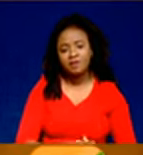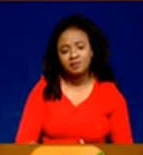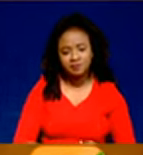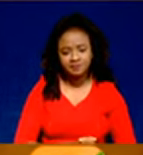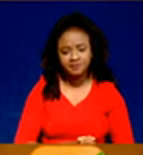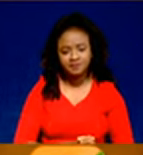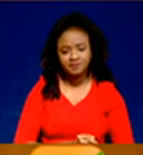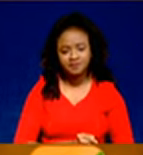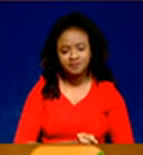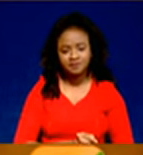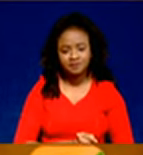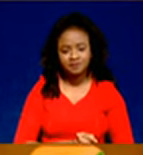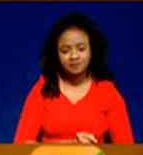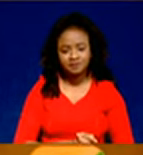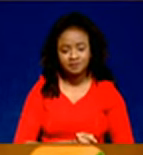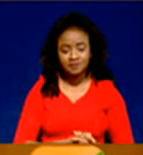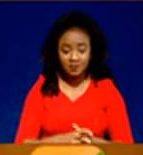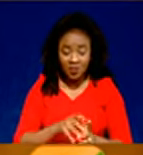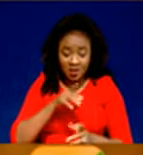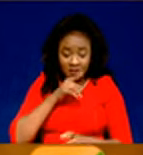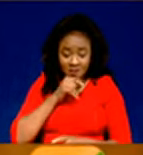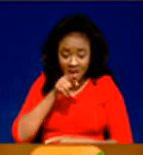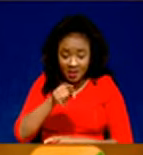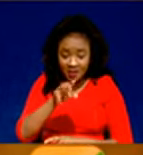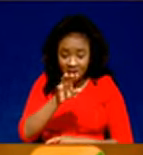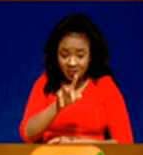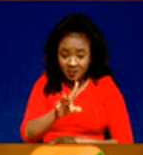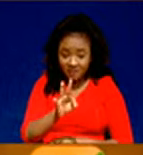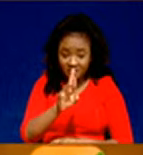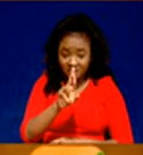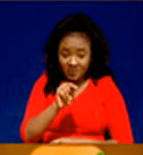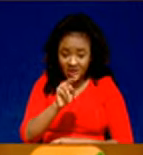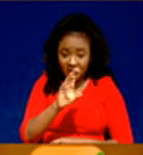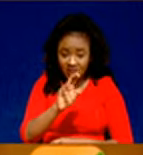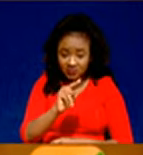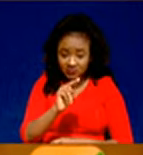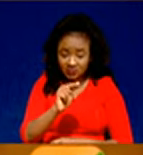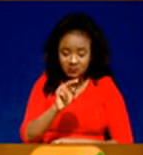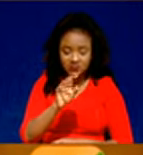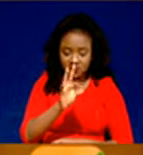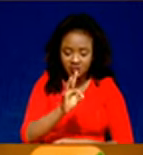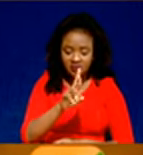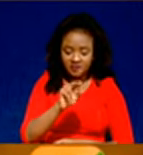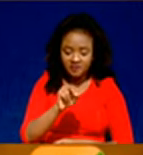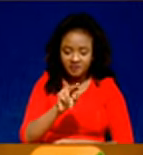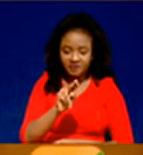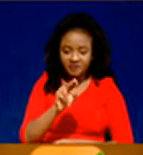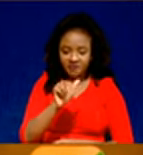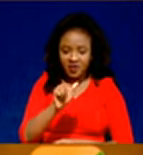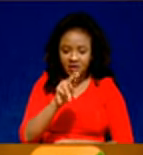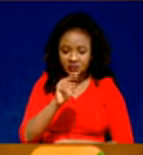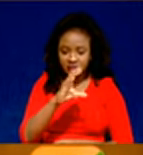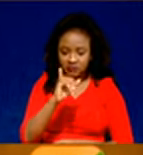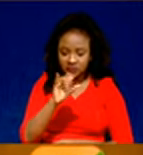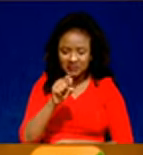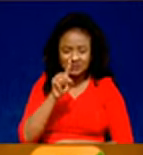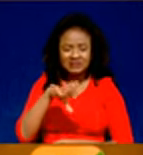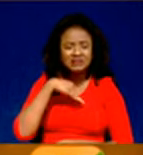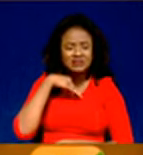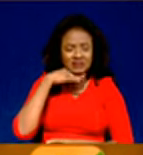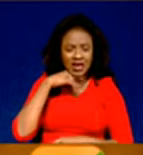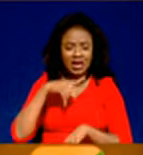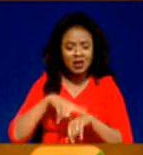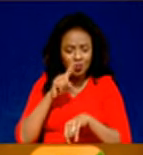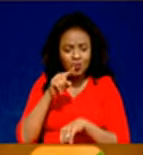A distinguished four-star general has fallen in the course of duty and in the service of country.